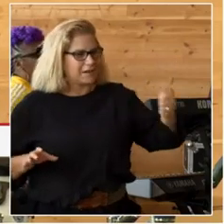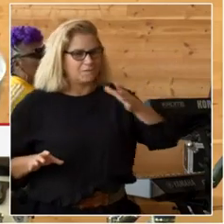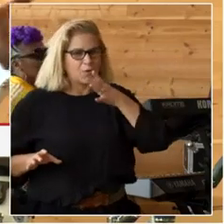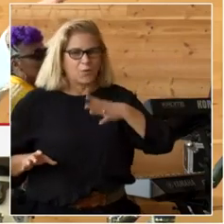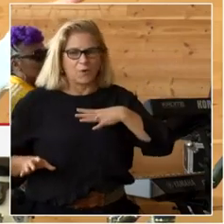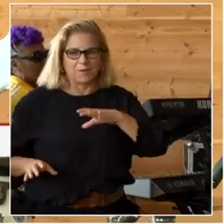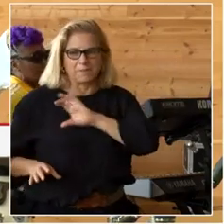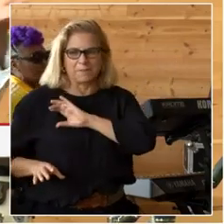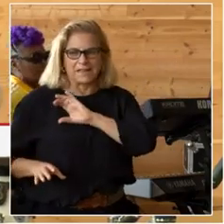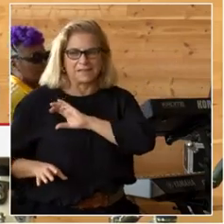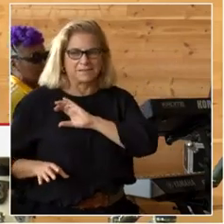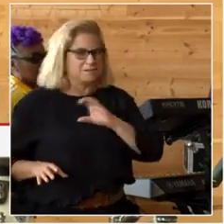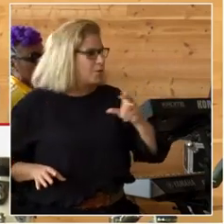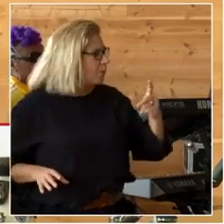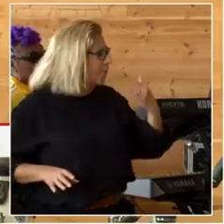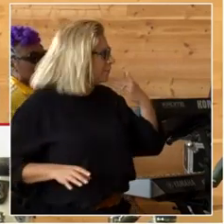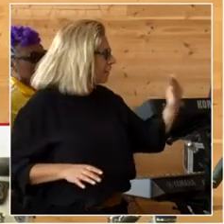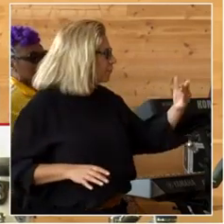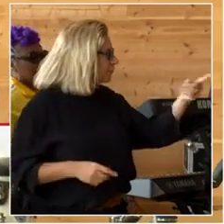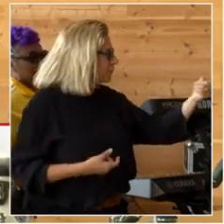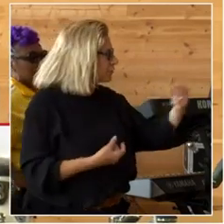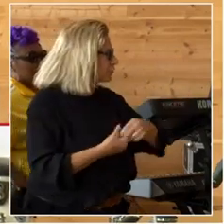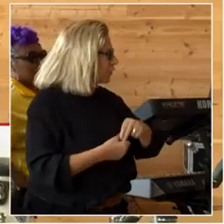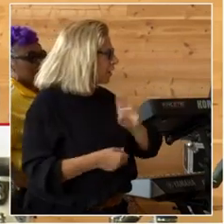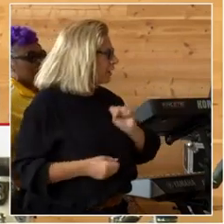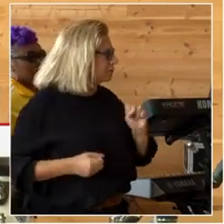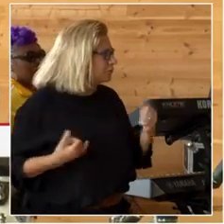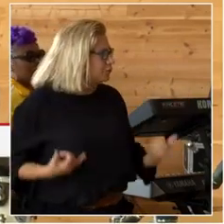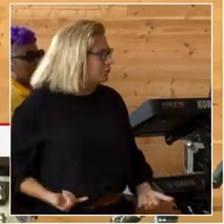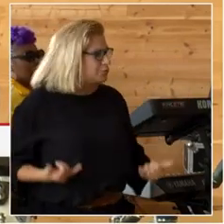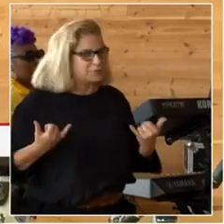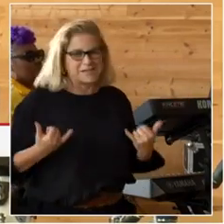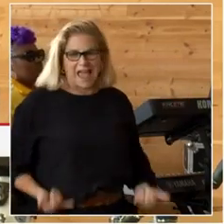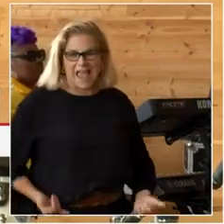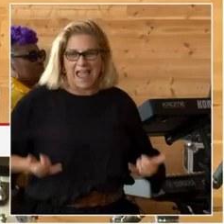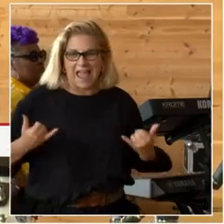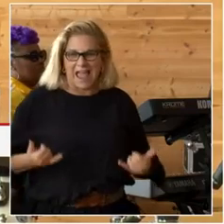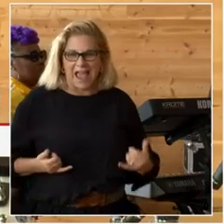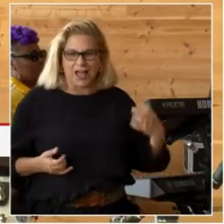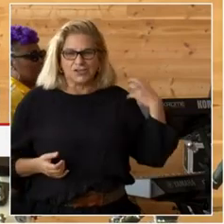joined us, Chief Pamela Smith. Please give her a big round of applause.